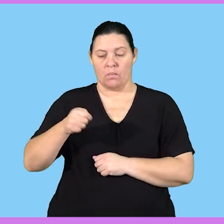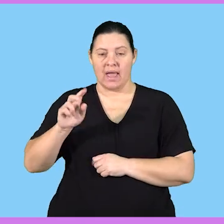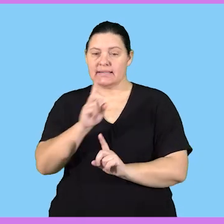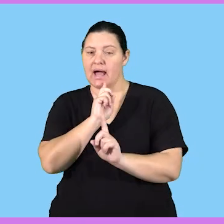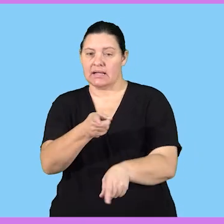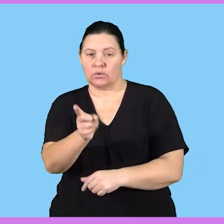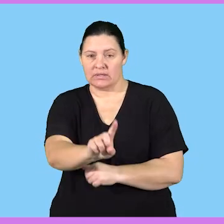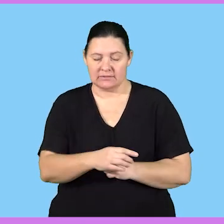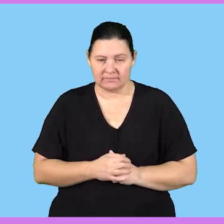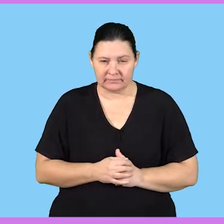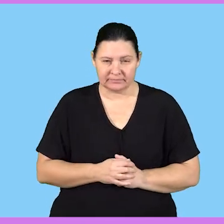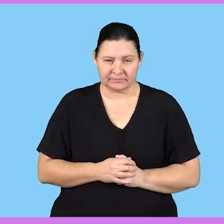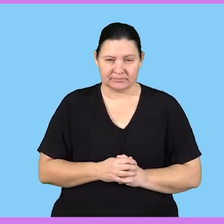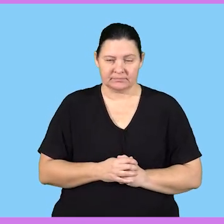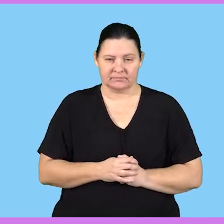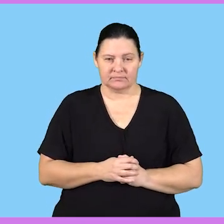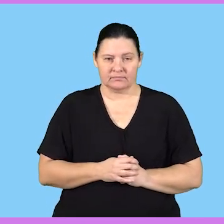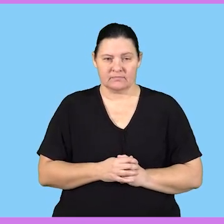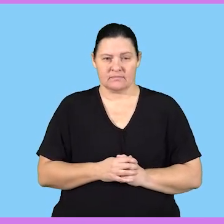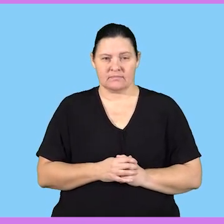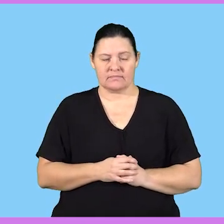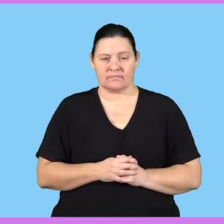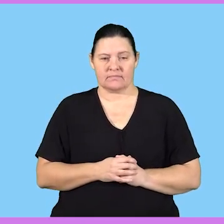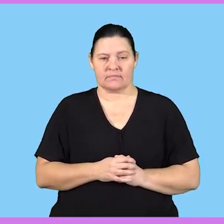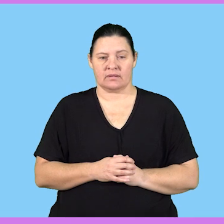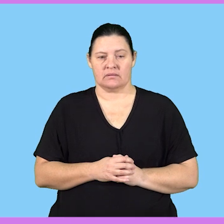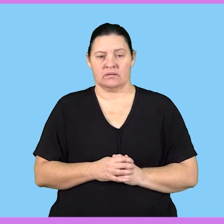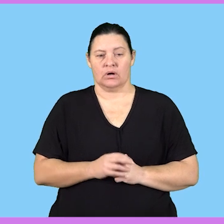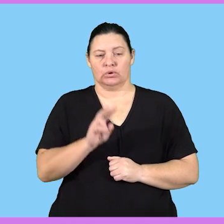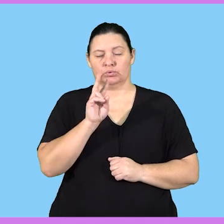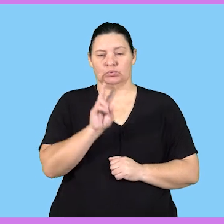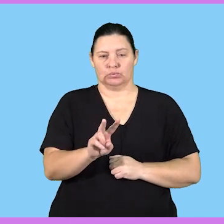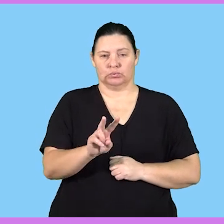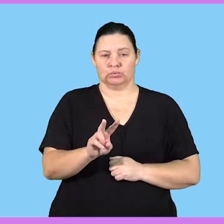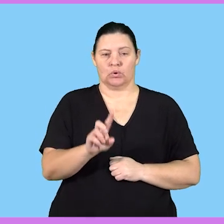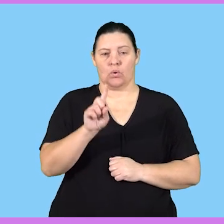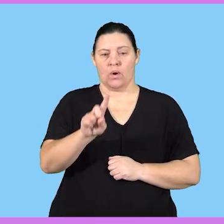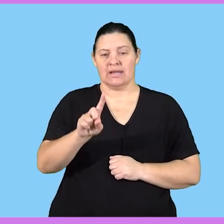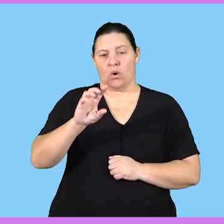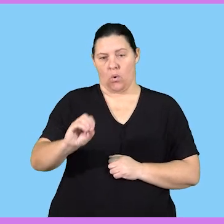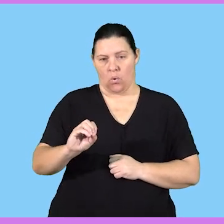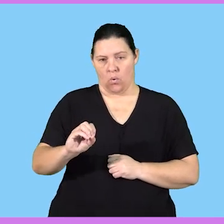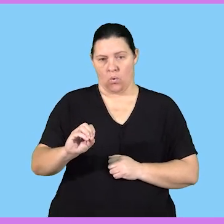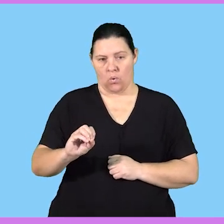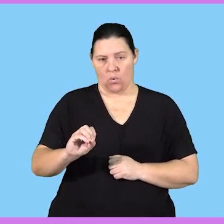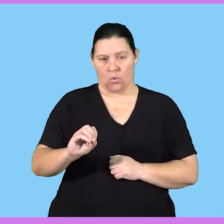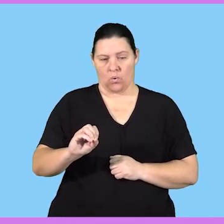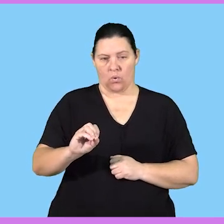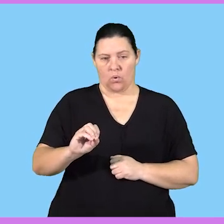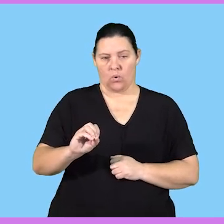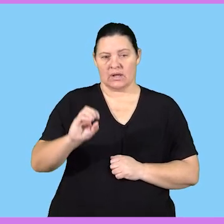by 1.8 give us an answer of 210. And remember,